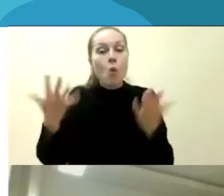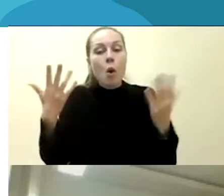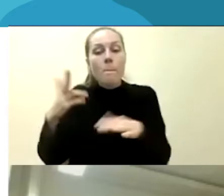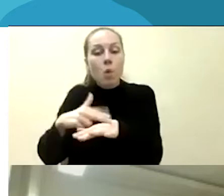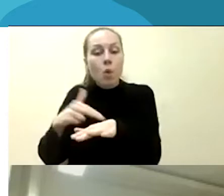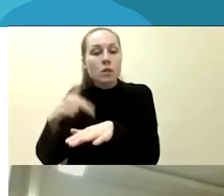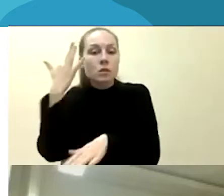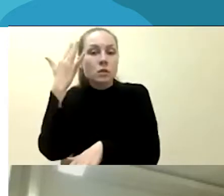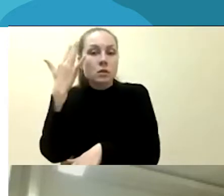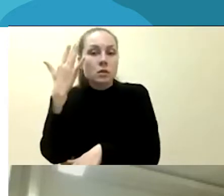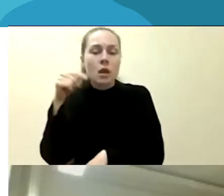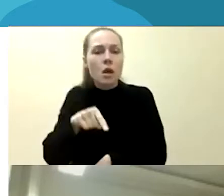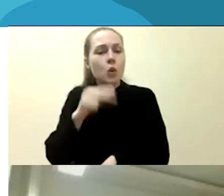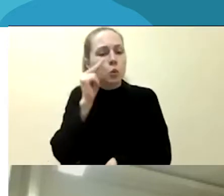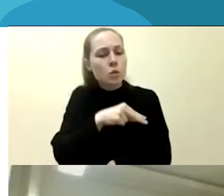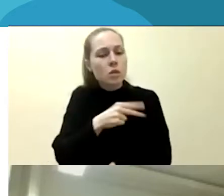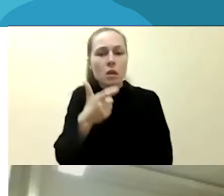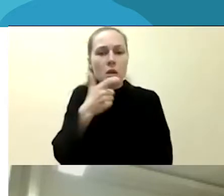all crime is very serious.